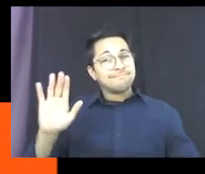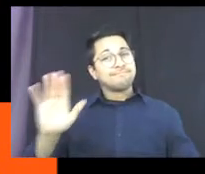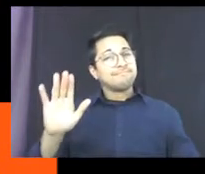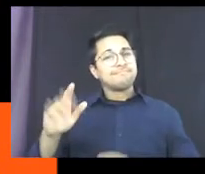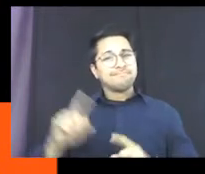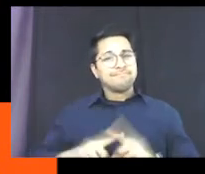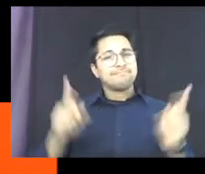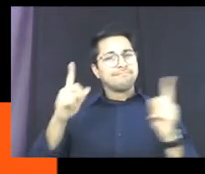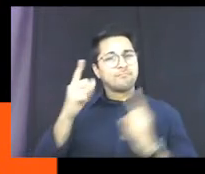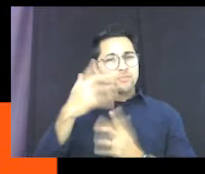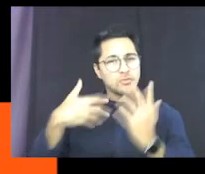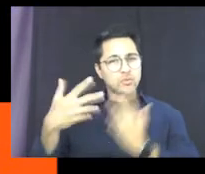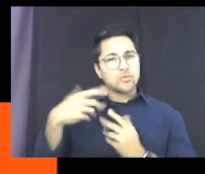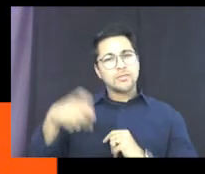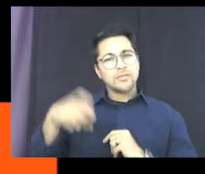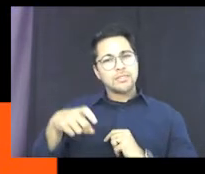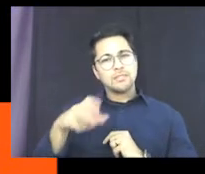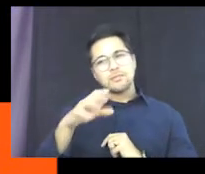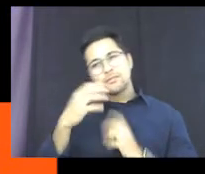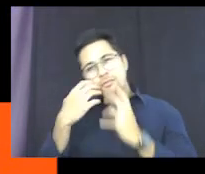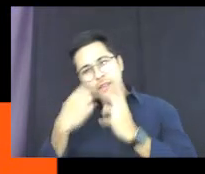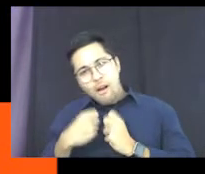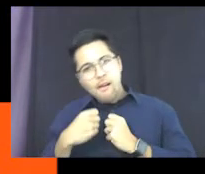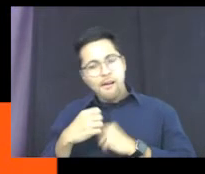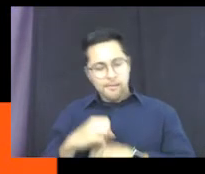different social needs and values.